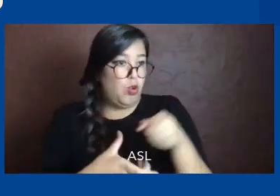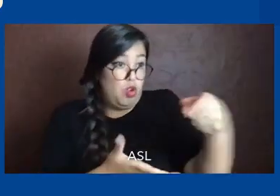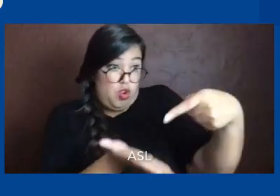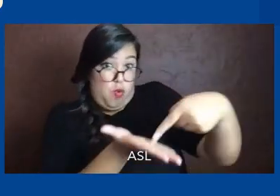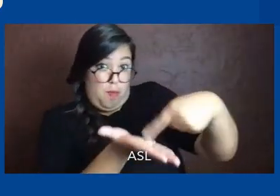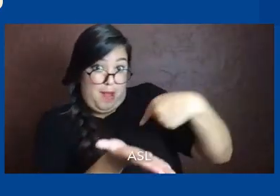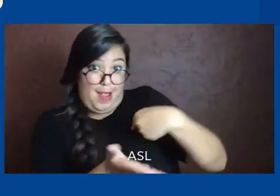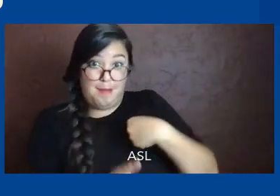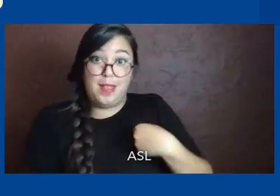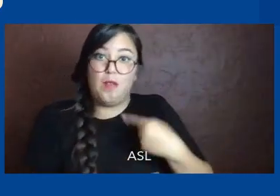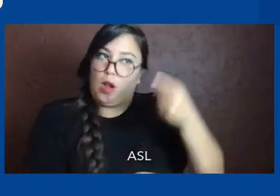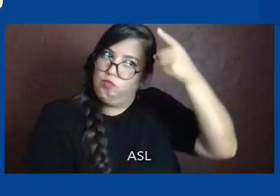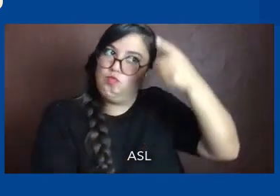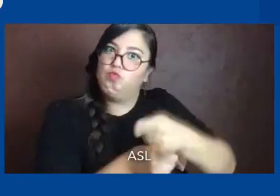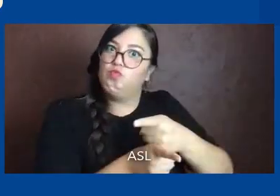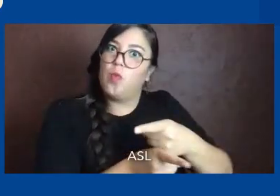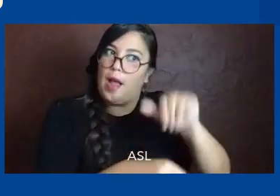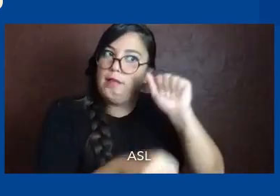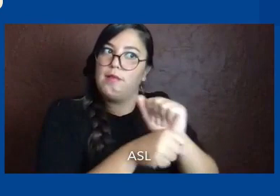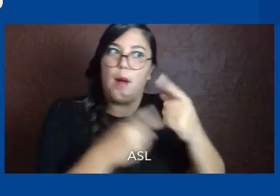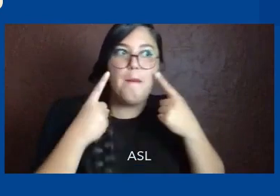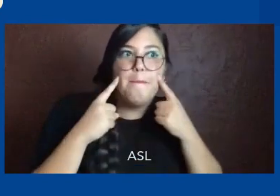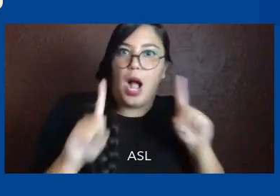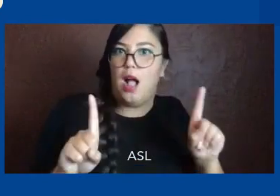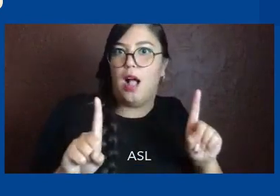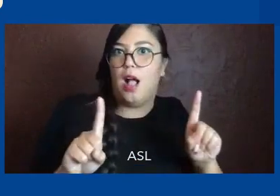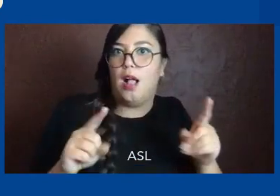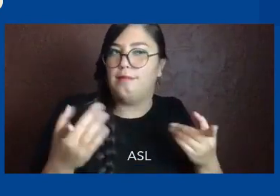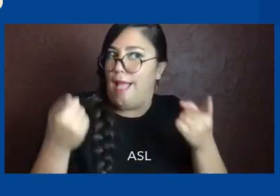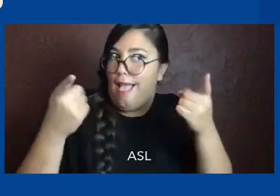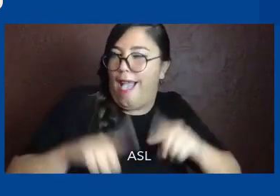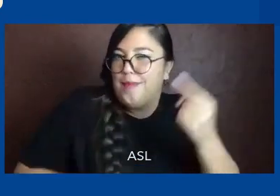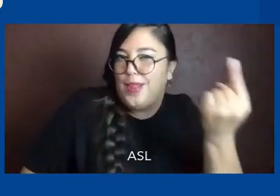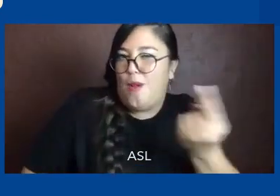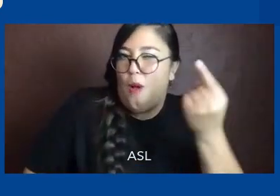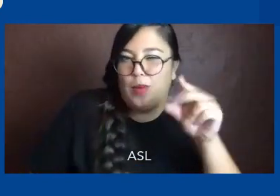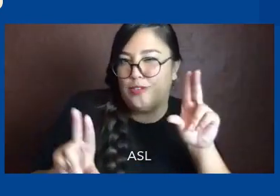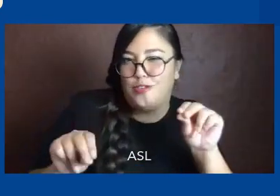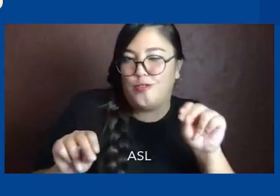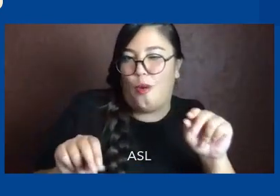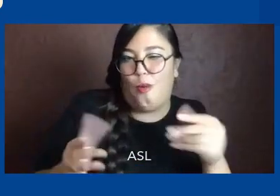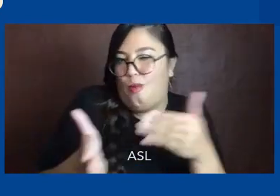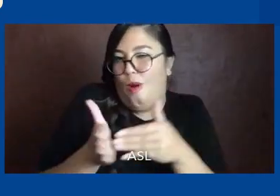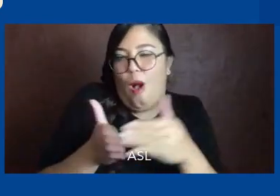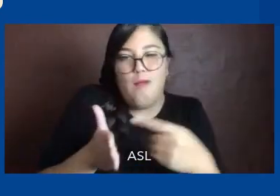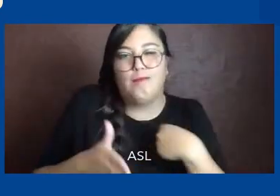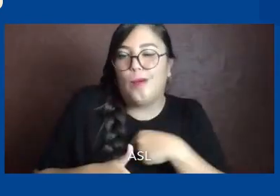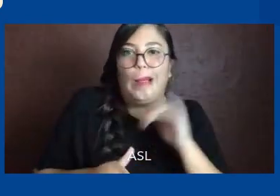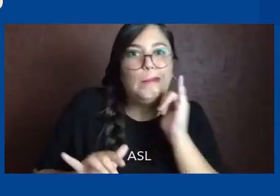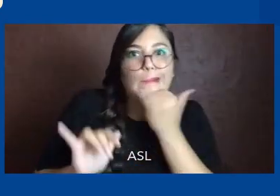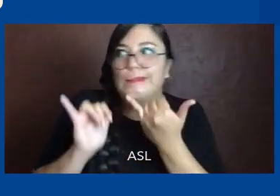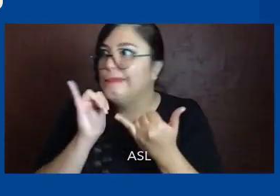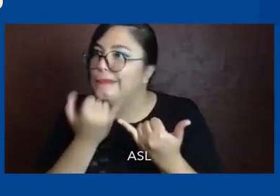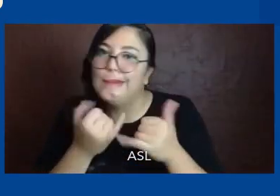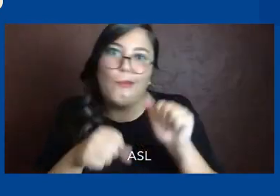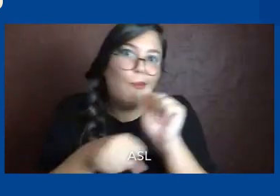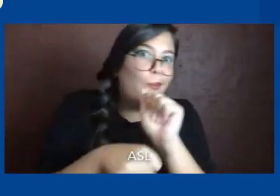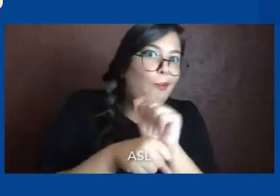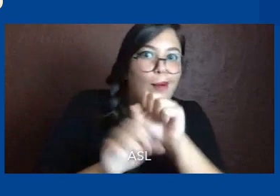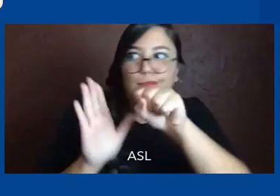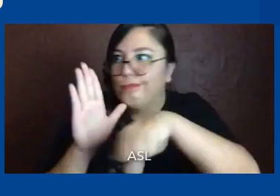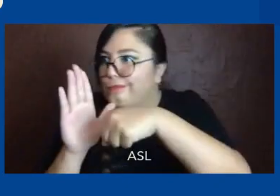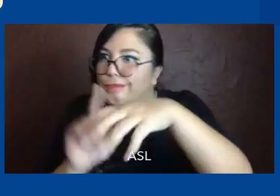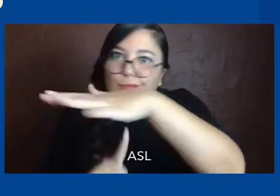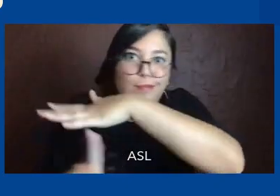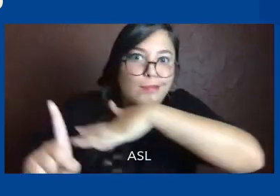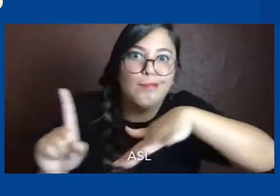you know, of course, that 100%. doesn't happen all the time. Like, we make so many mistakes on set but usually